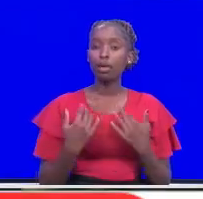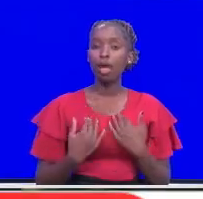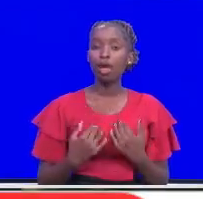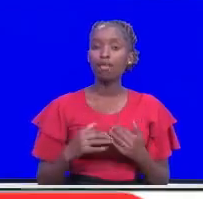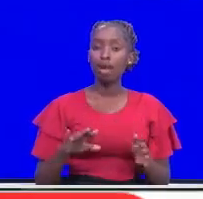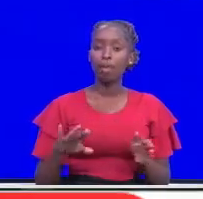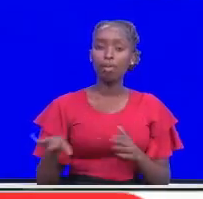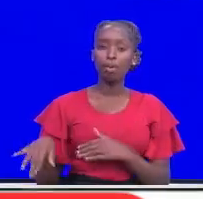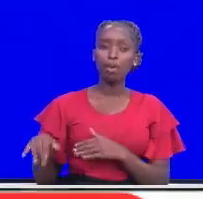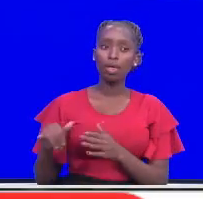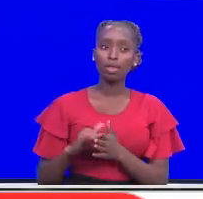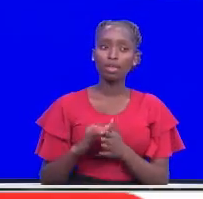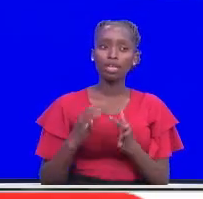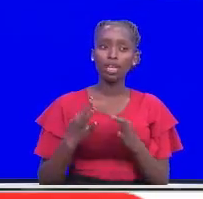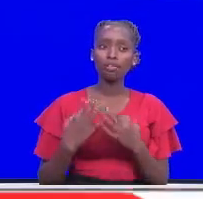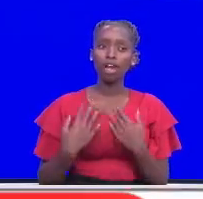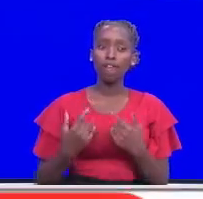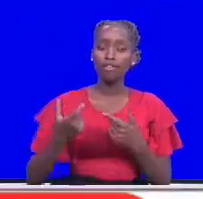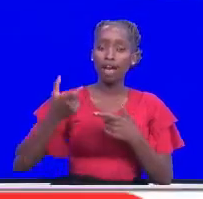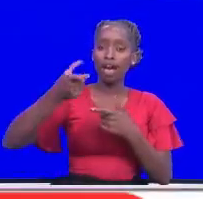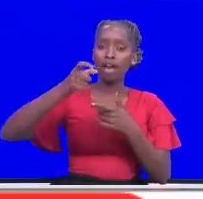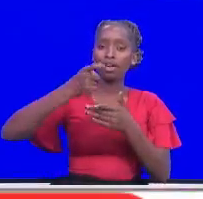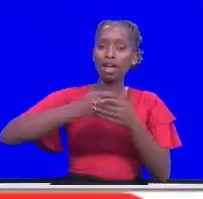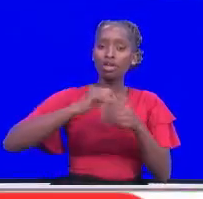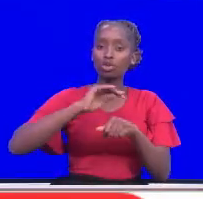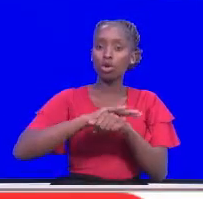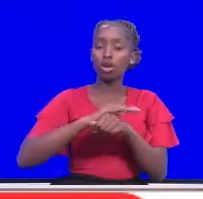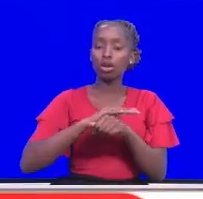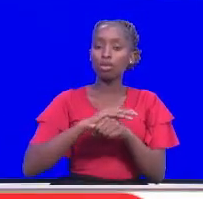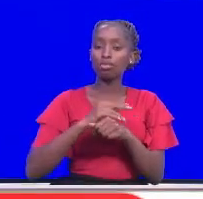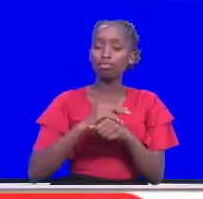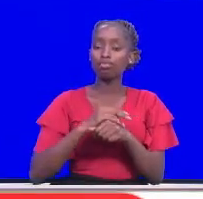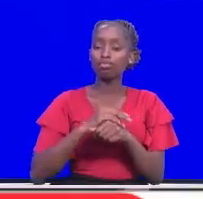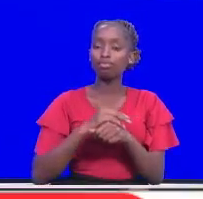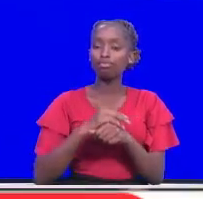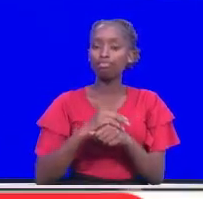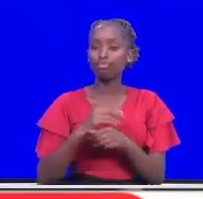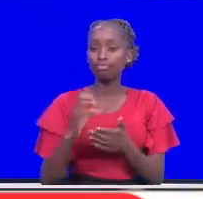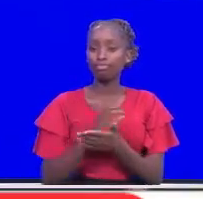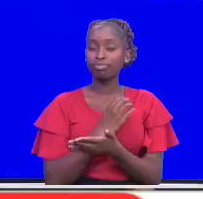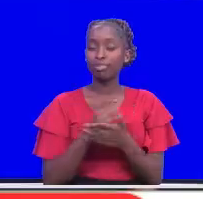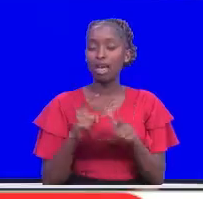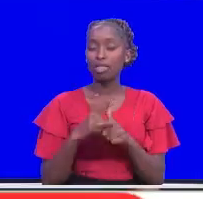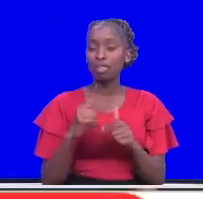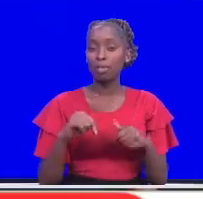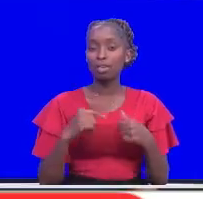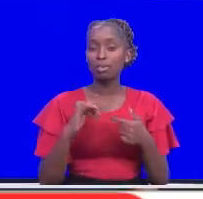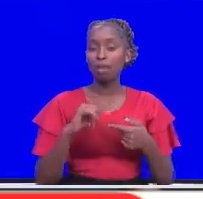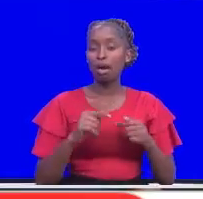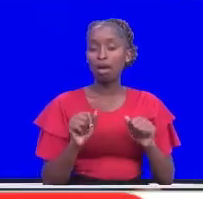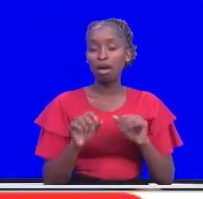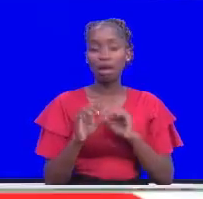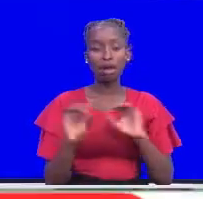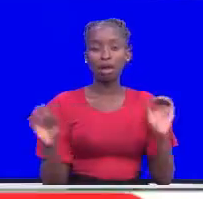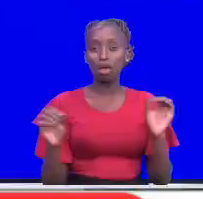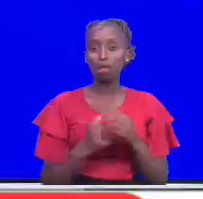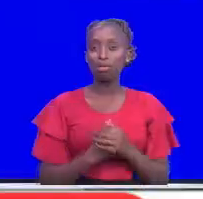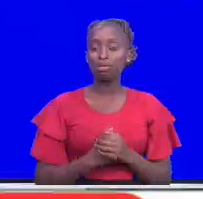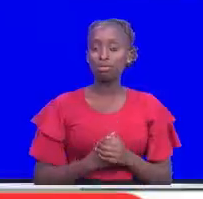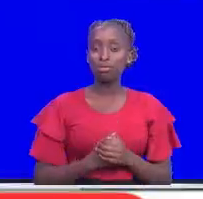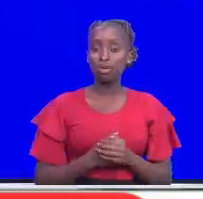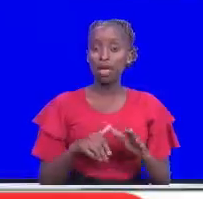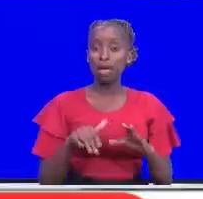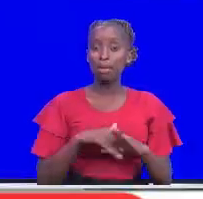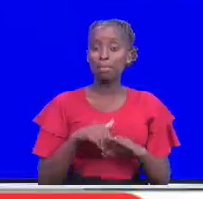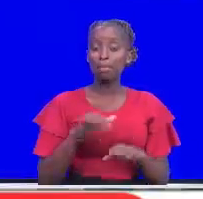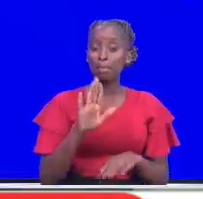hata ukiongeza ushuru kwa pombe mimi zinajida. The Member of Parliament for Bumula Constituency Wamboko Wanami has maintained the position